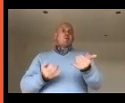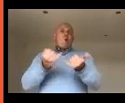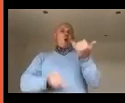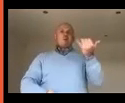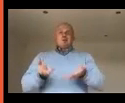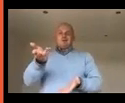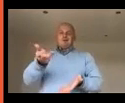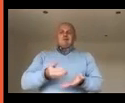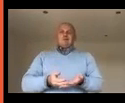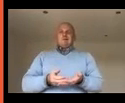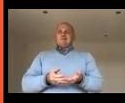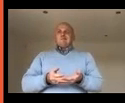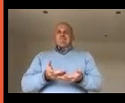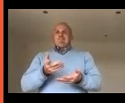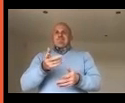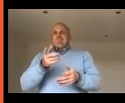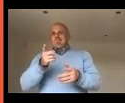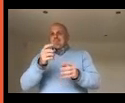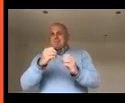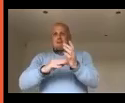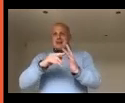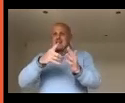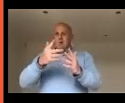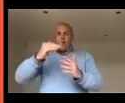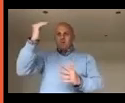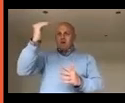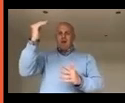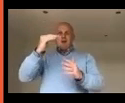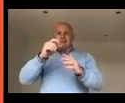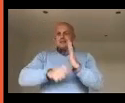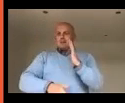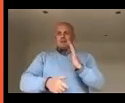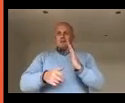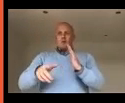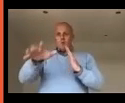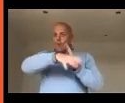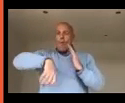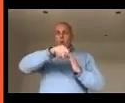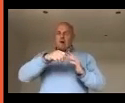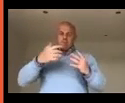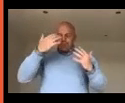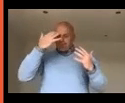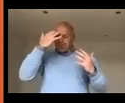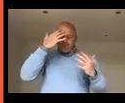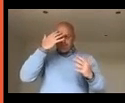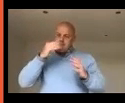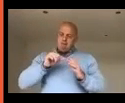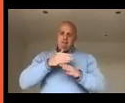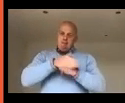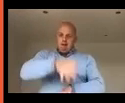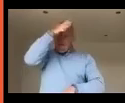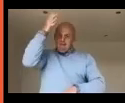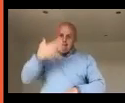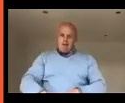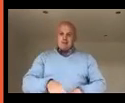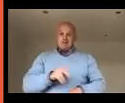communities, people with disabilities, older people, all seem to be struggling particularly. So you can see some of the